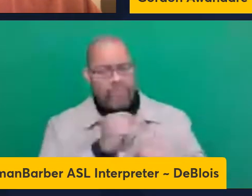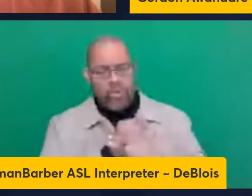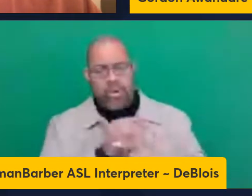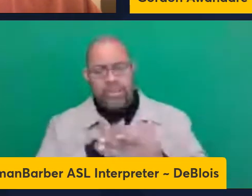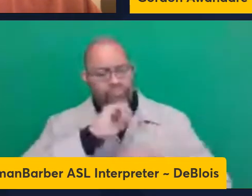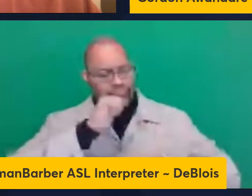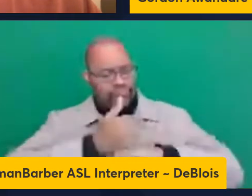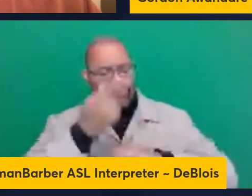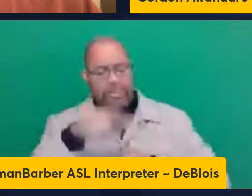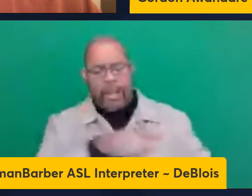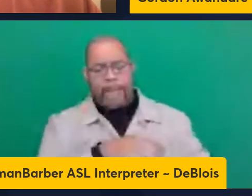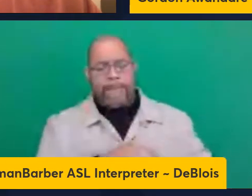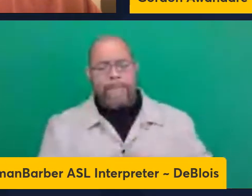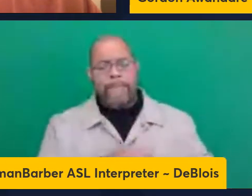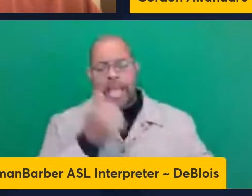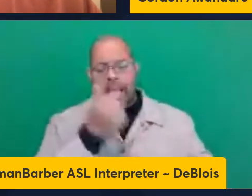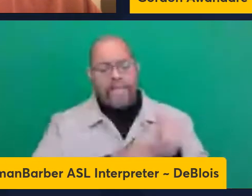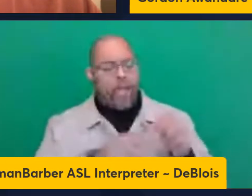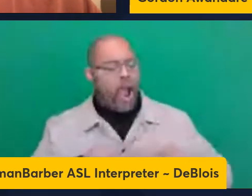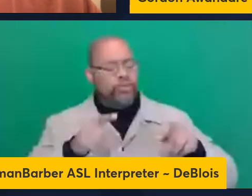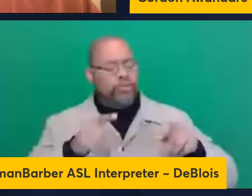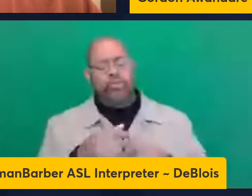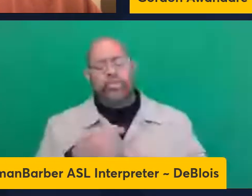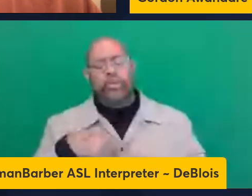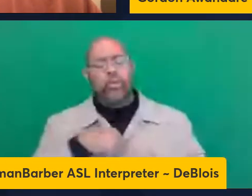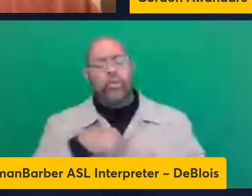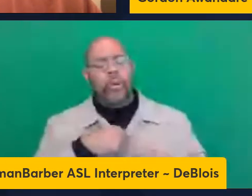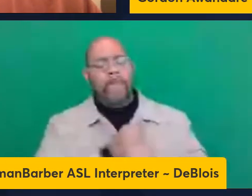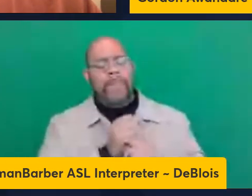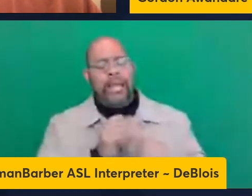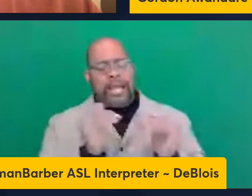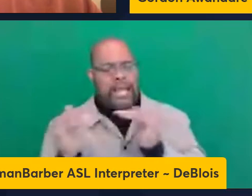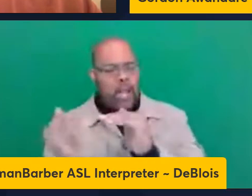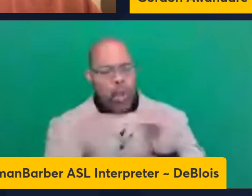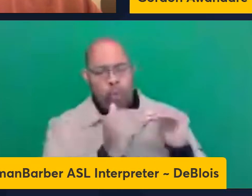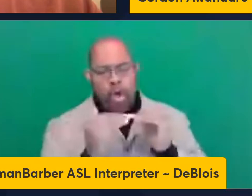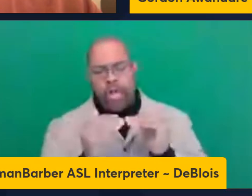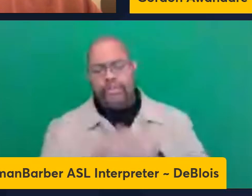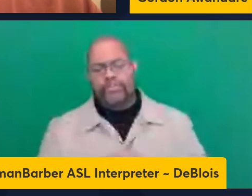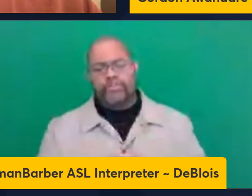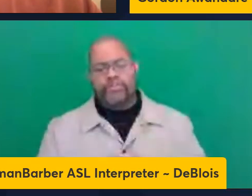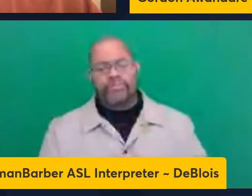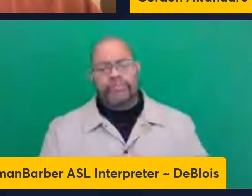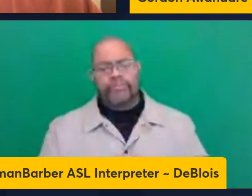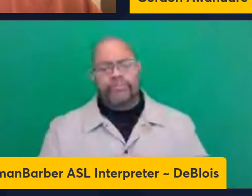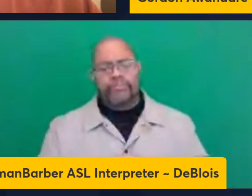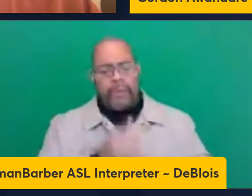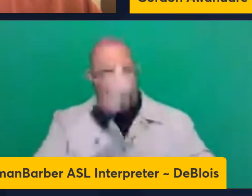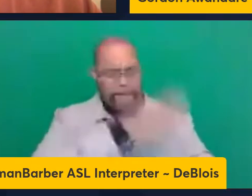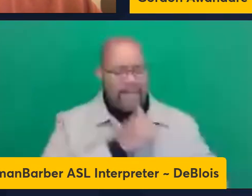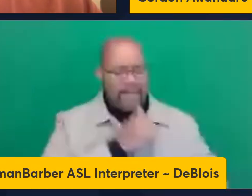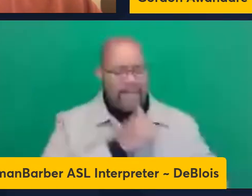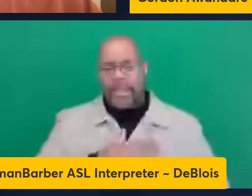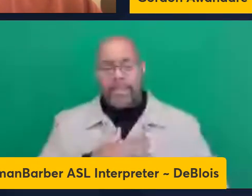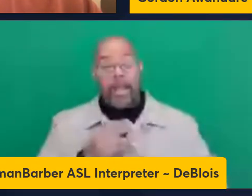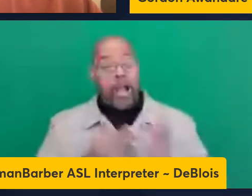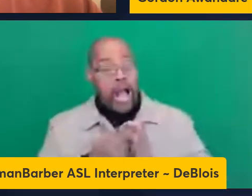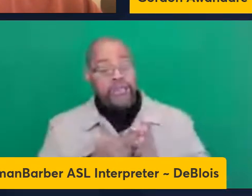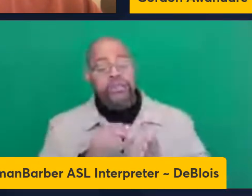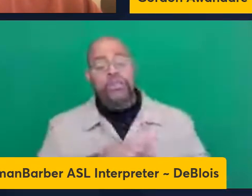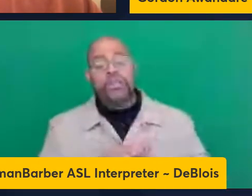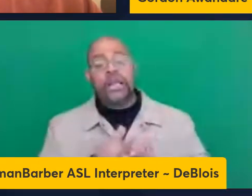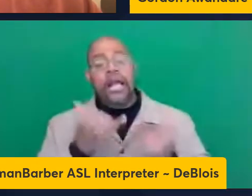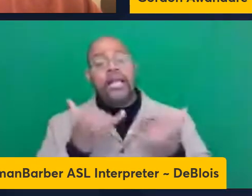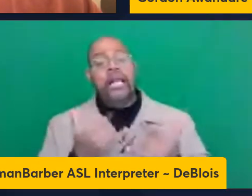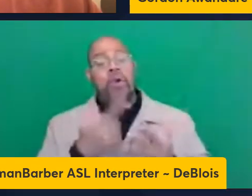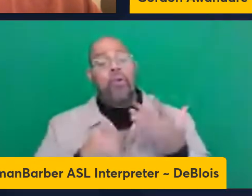place, every opportunity we make it equal for males and females. In fact, now what we